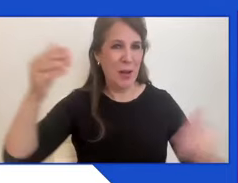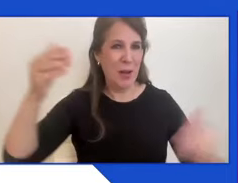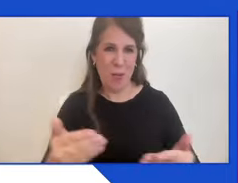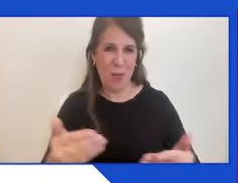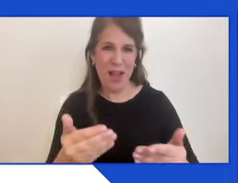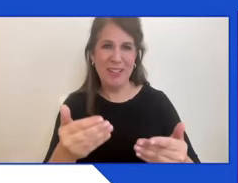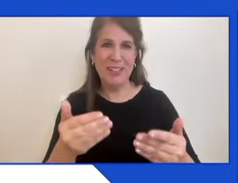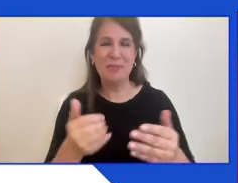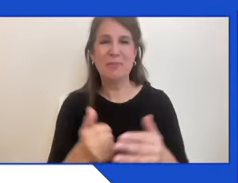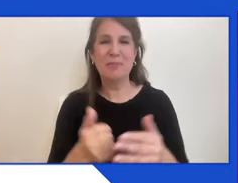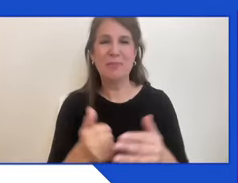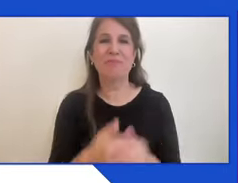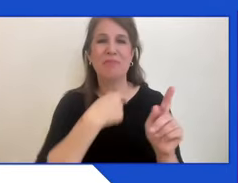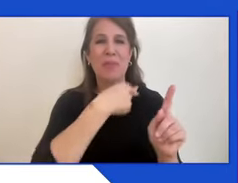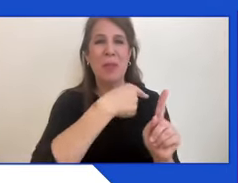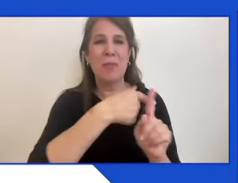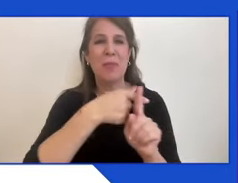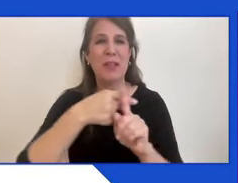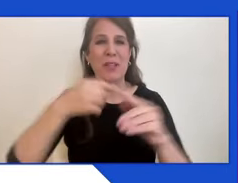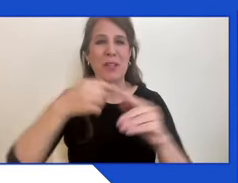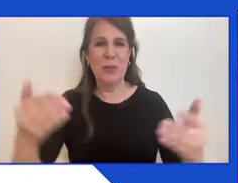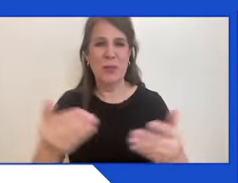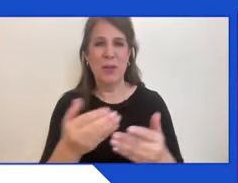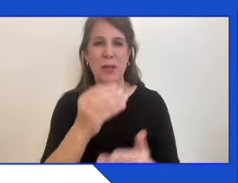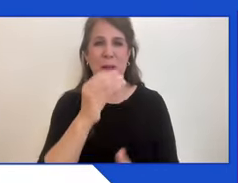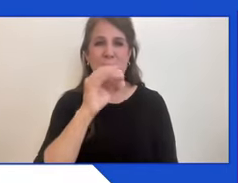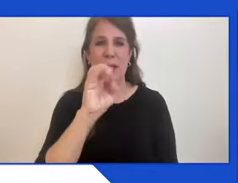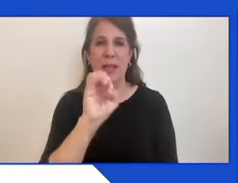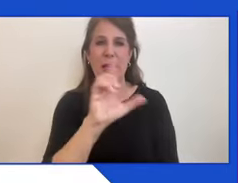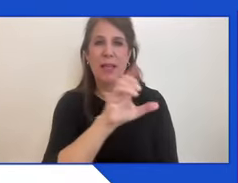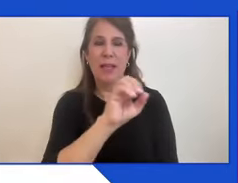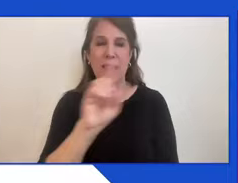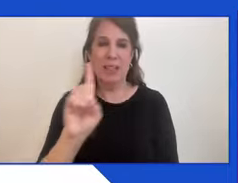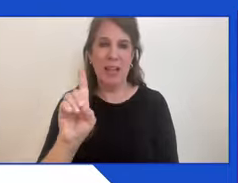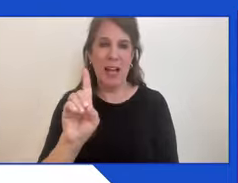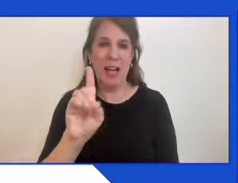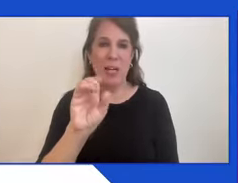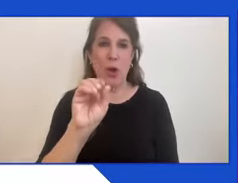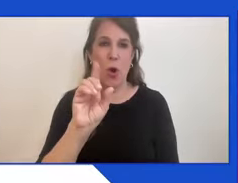along with Ambassador Gilad Erdan from Israel.